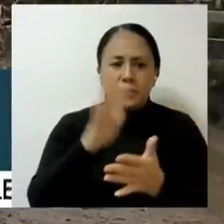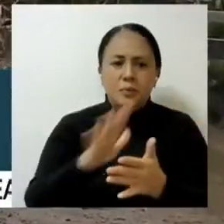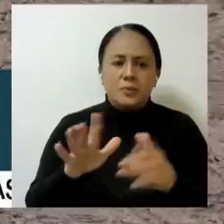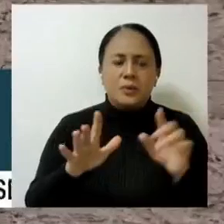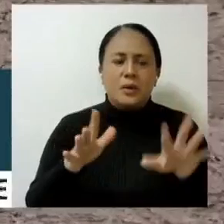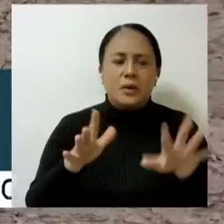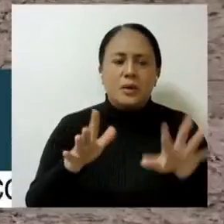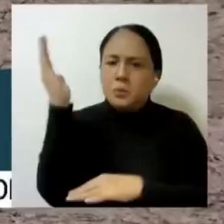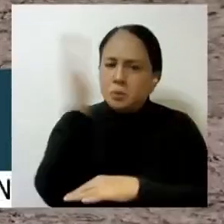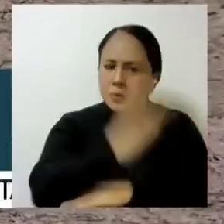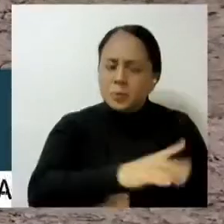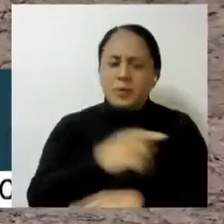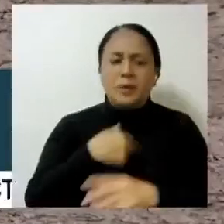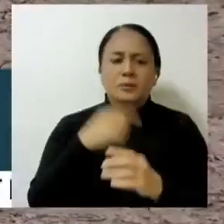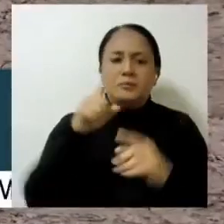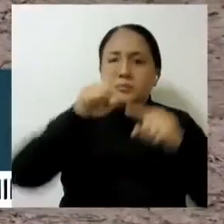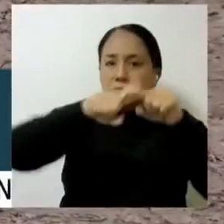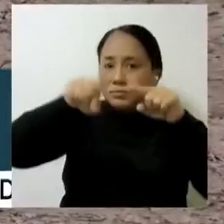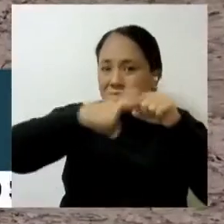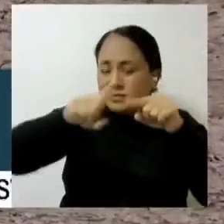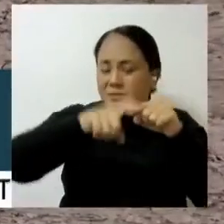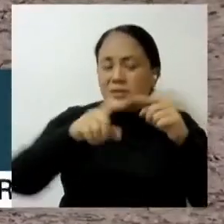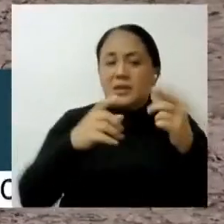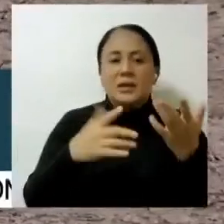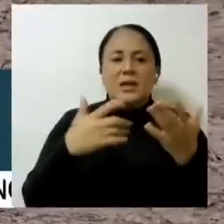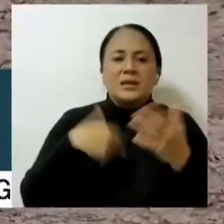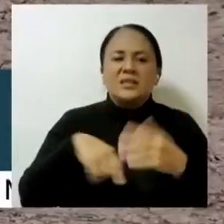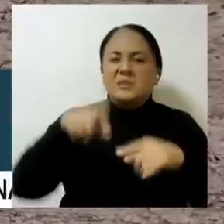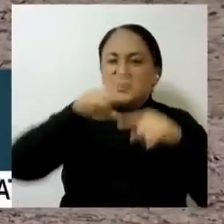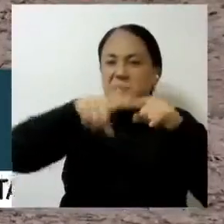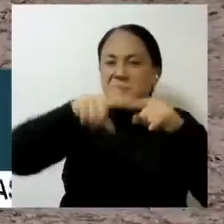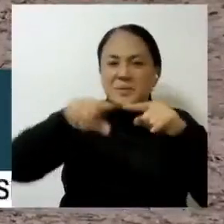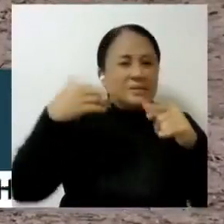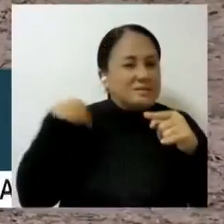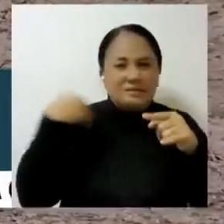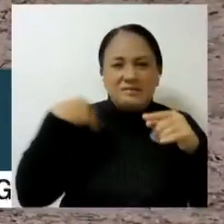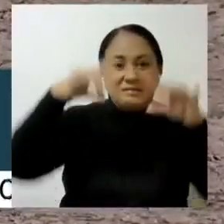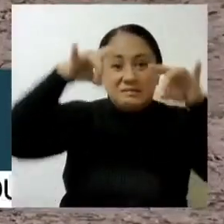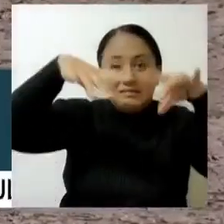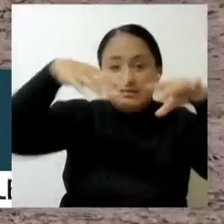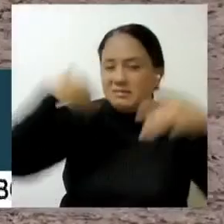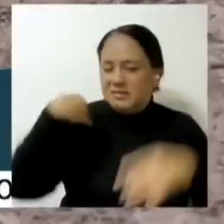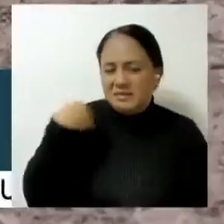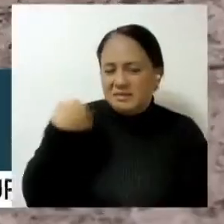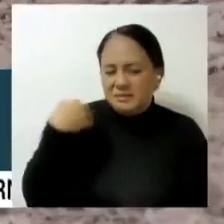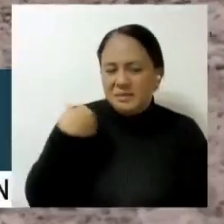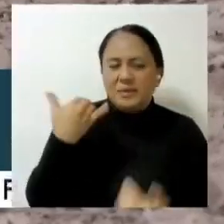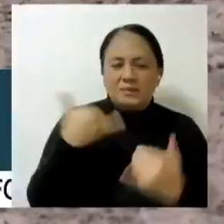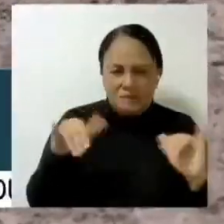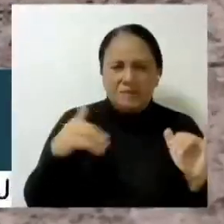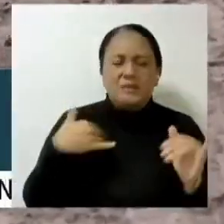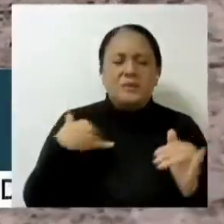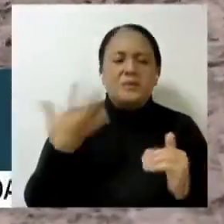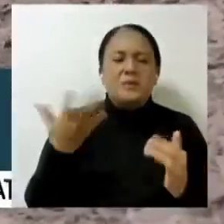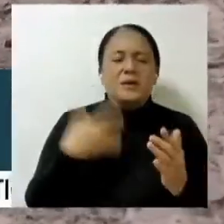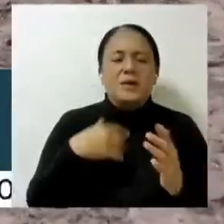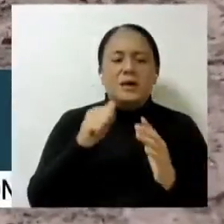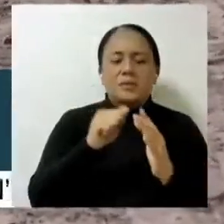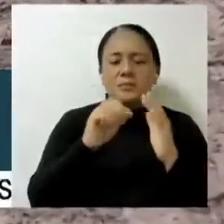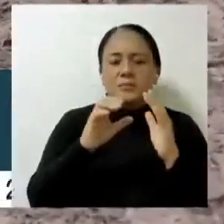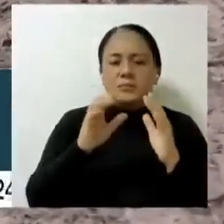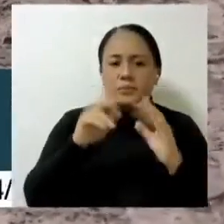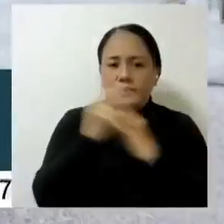are still down here in the province, with the Abra provincial capital serving as the charging station of residents.